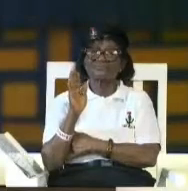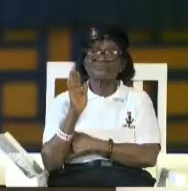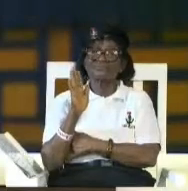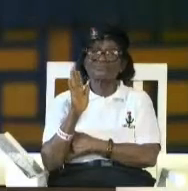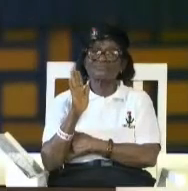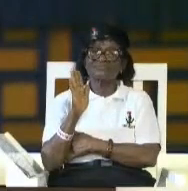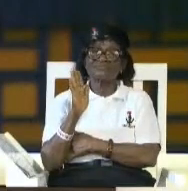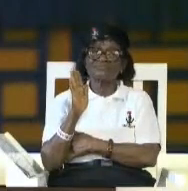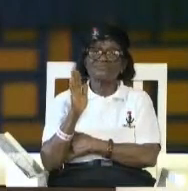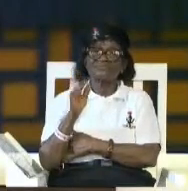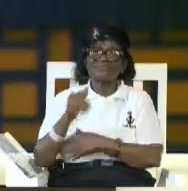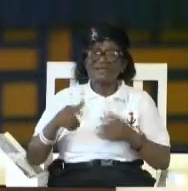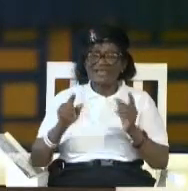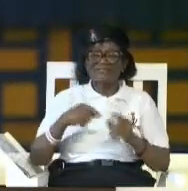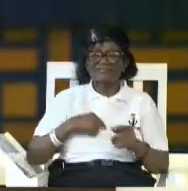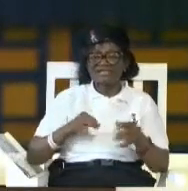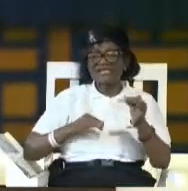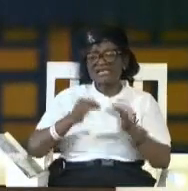Let me explain that one